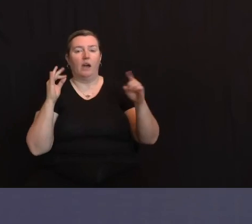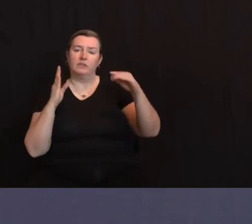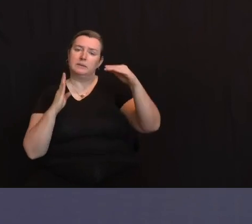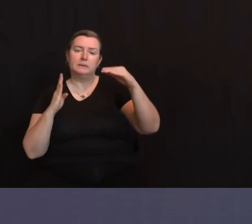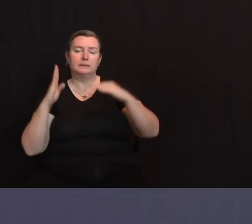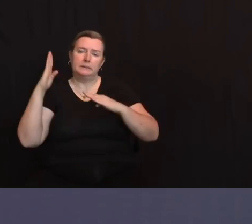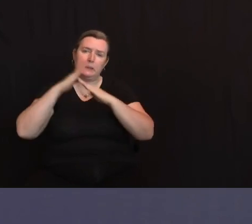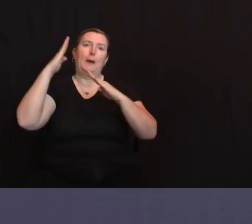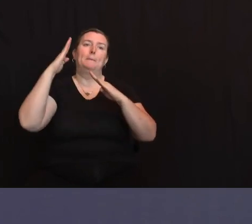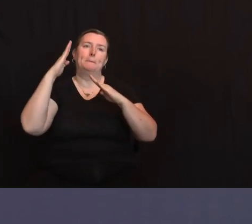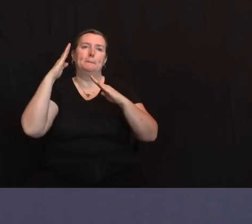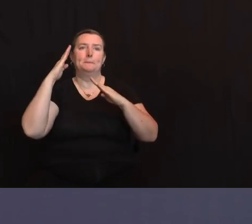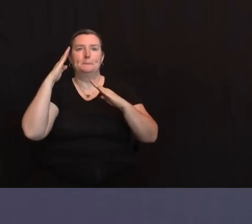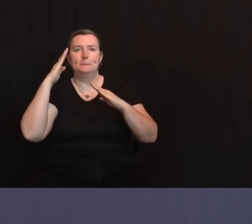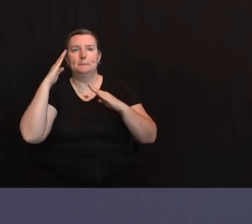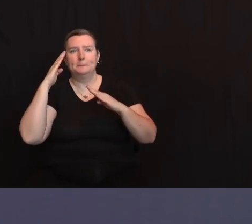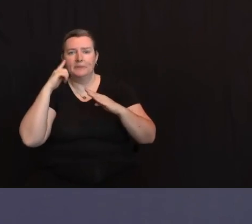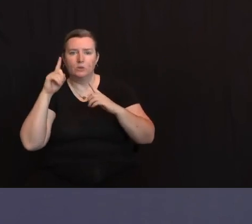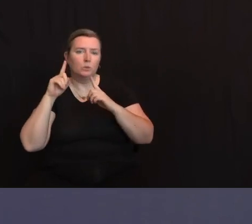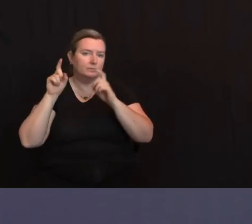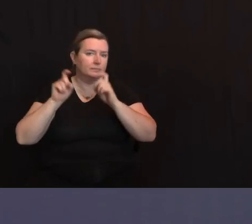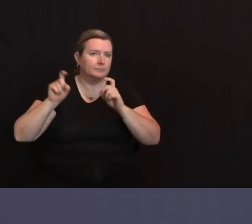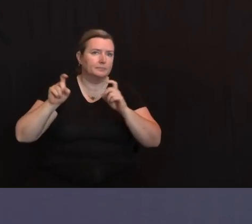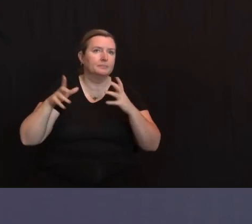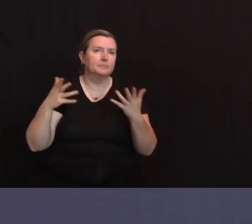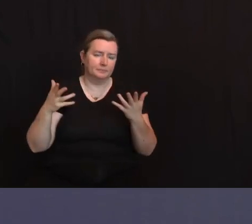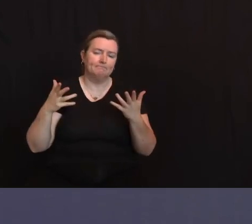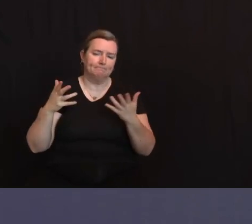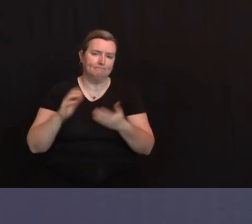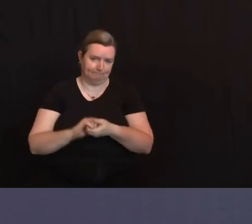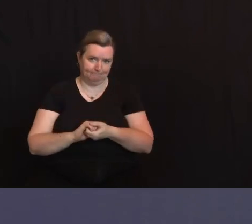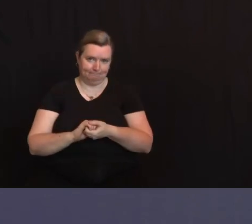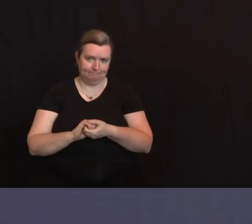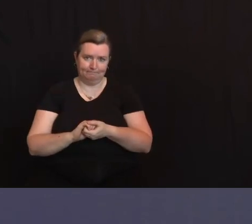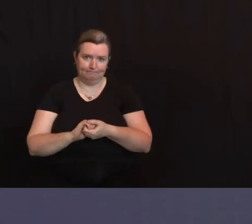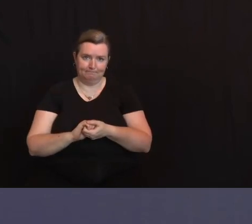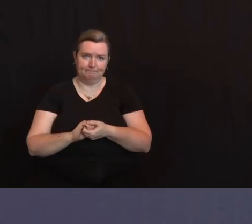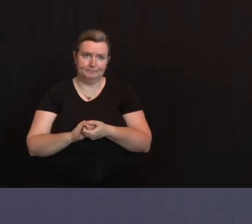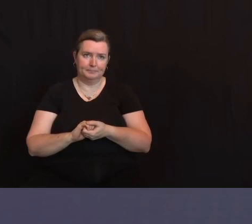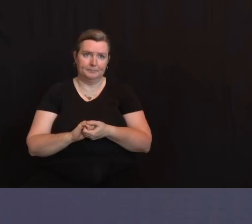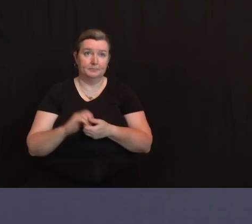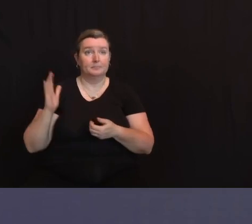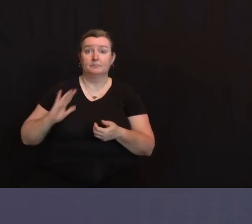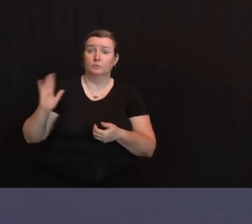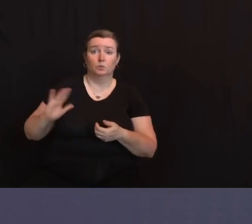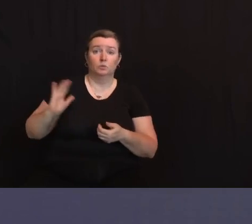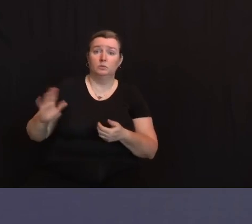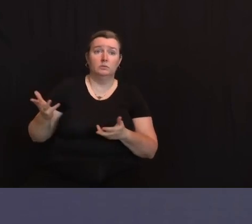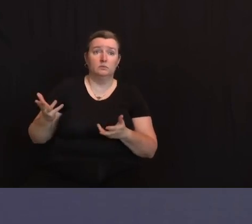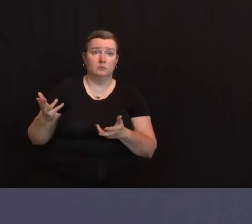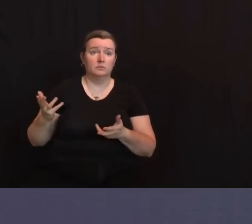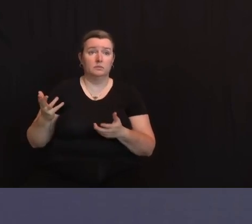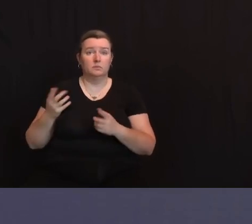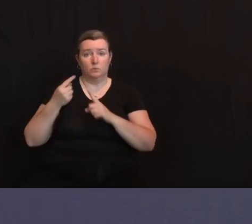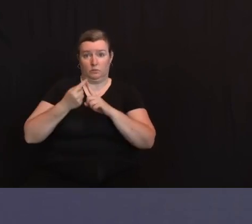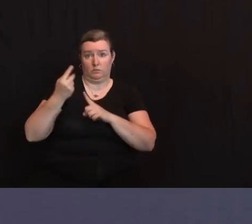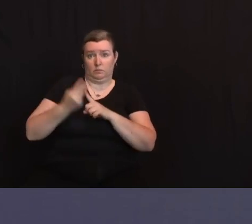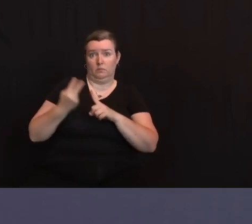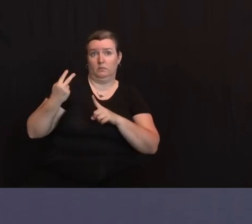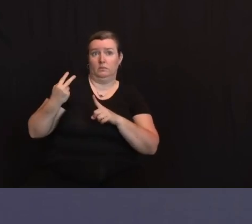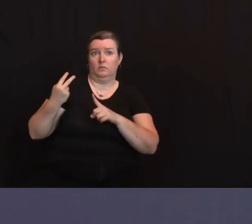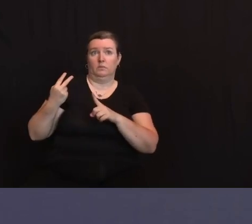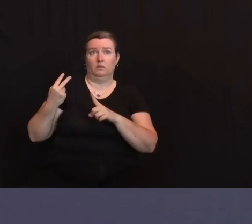have mentioned many times a month plus ago that we had the capacity but not the demand, so we're imploring people to come out and get